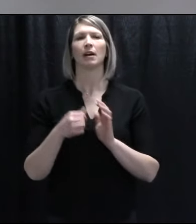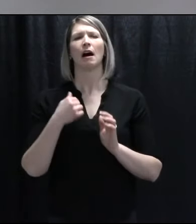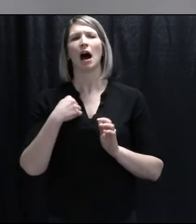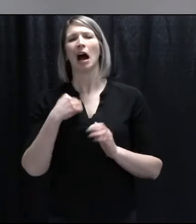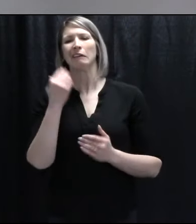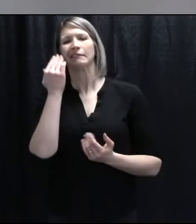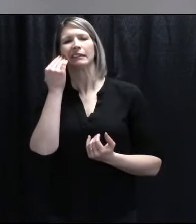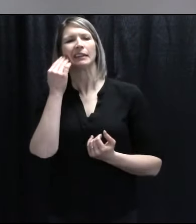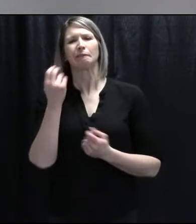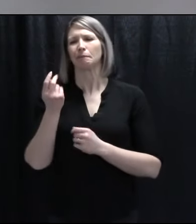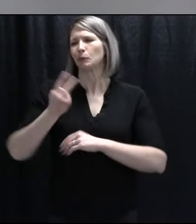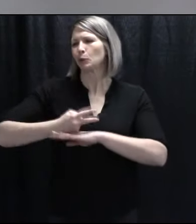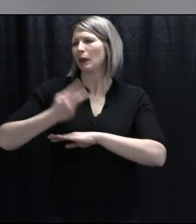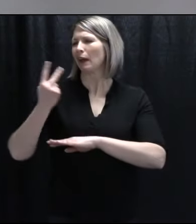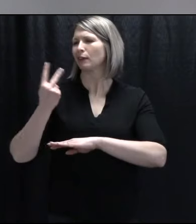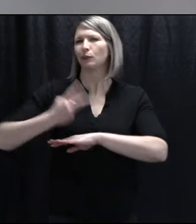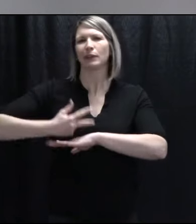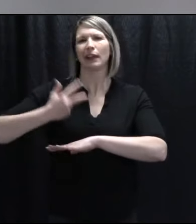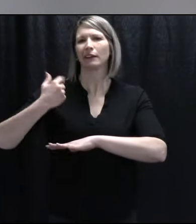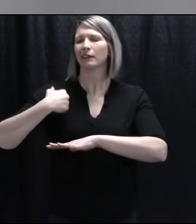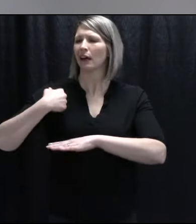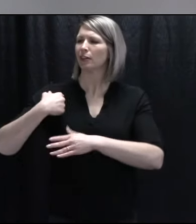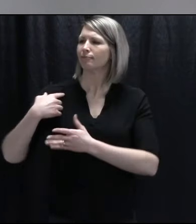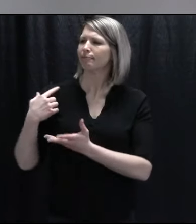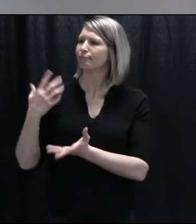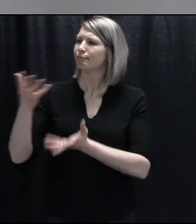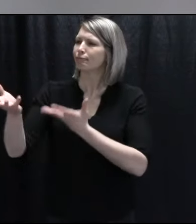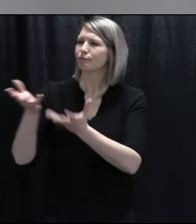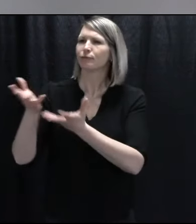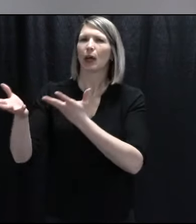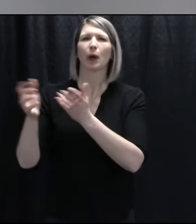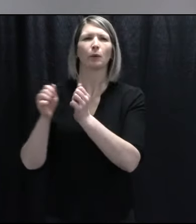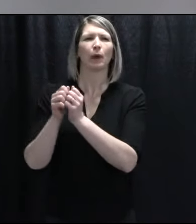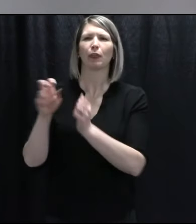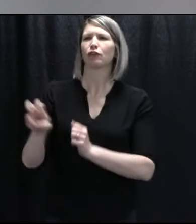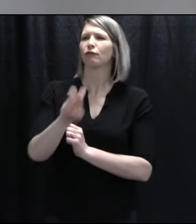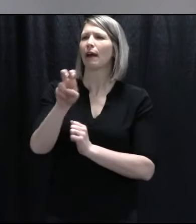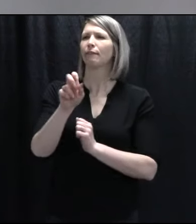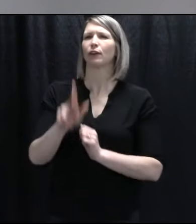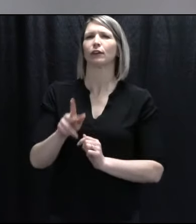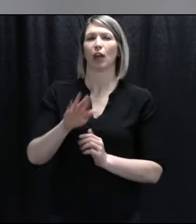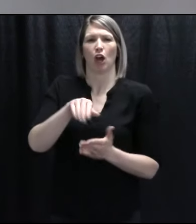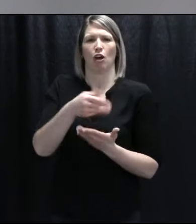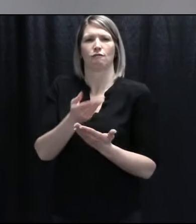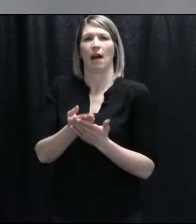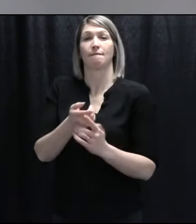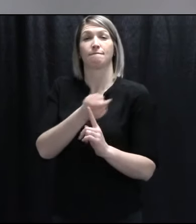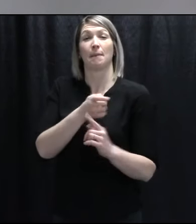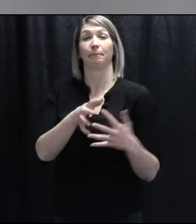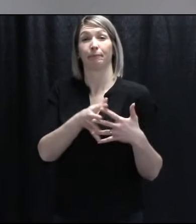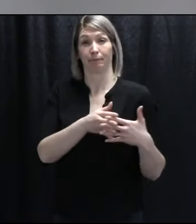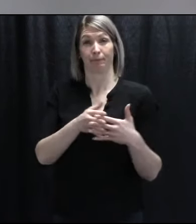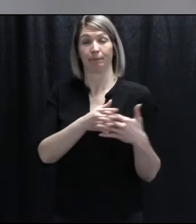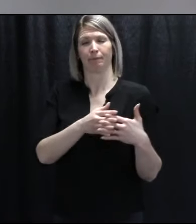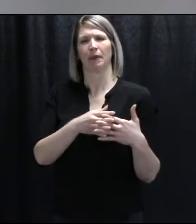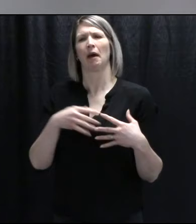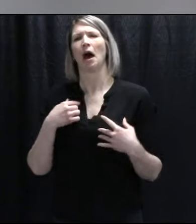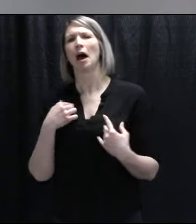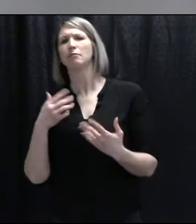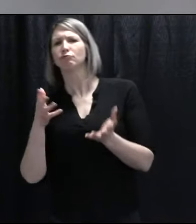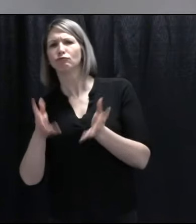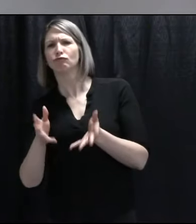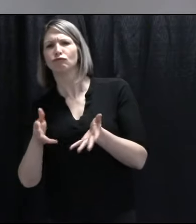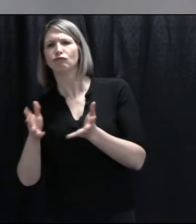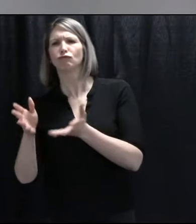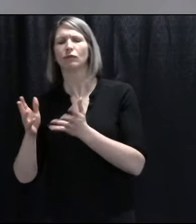over the last couple of days who've returned to Newfoundland from the United States, and they seem to have fairly divergent thoughts as to the limits of what they're